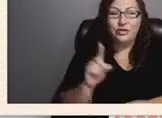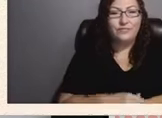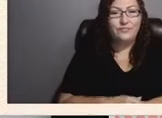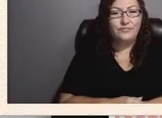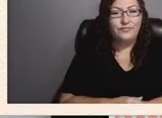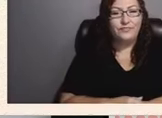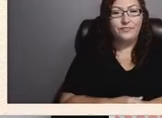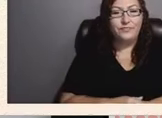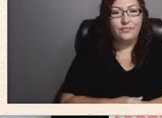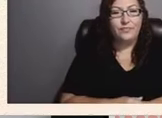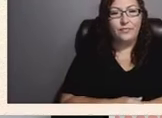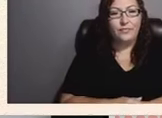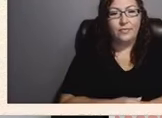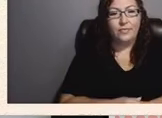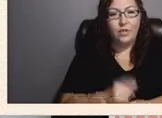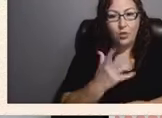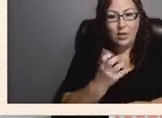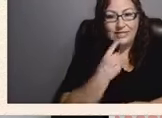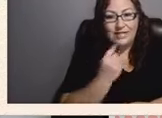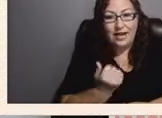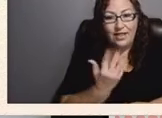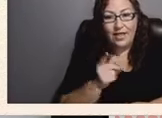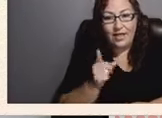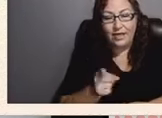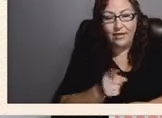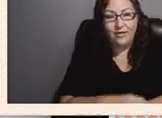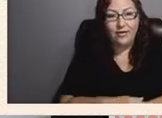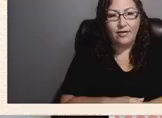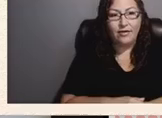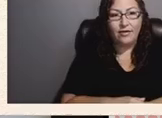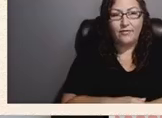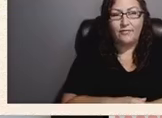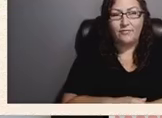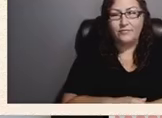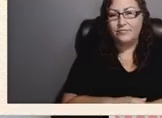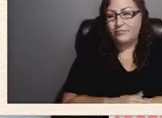You want to say anything? Jeffrey?